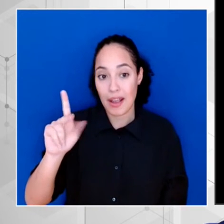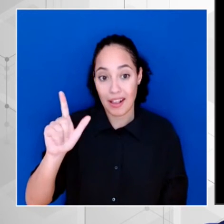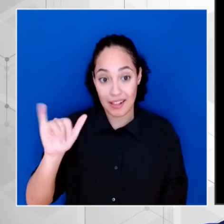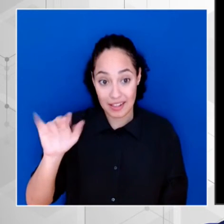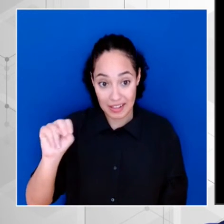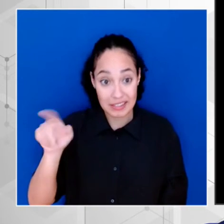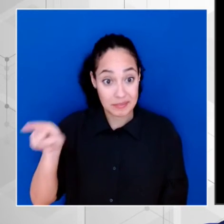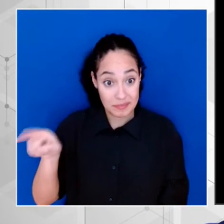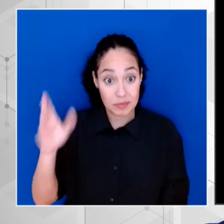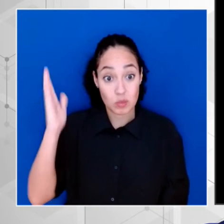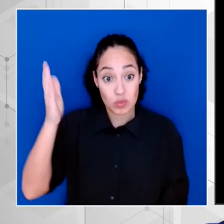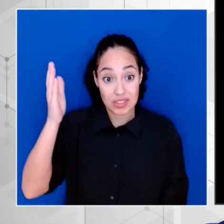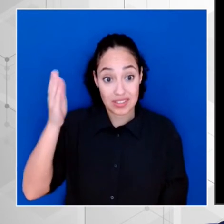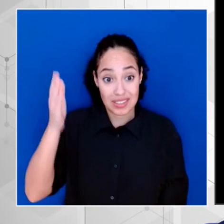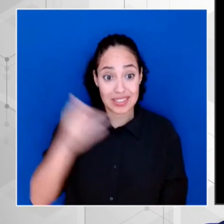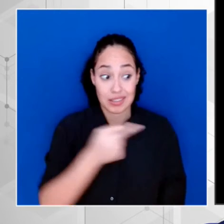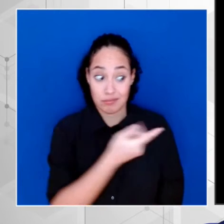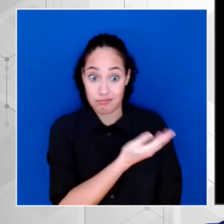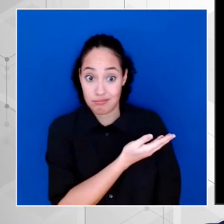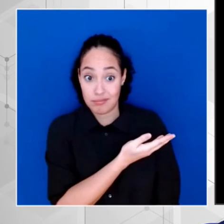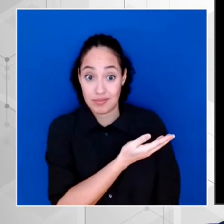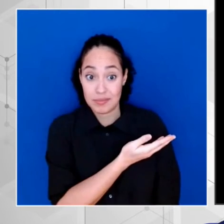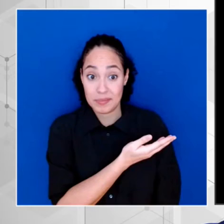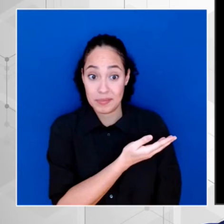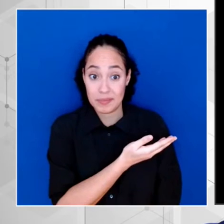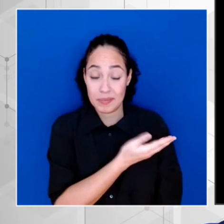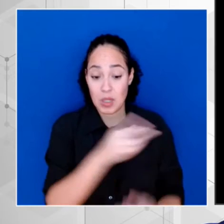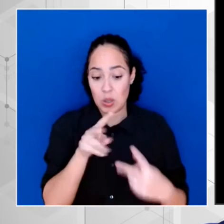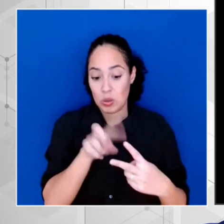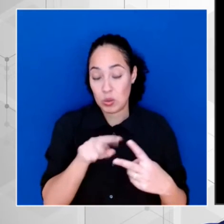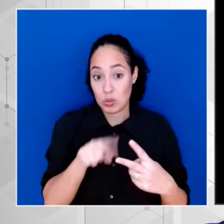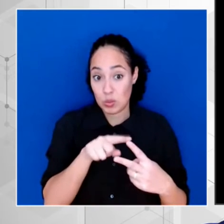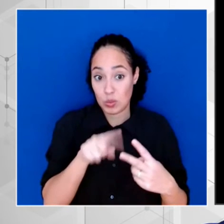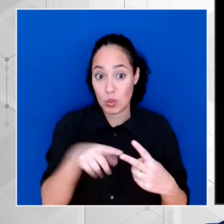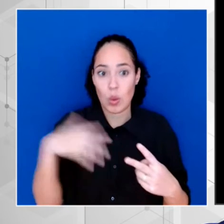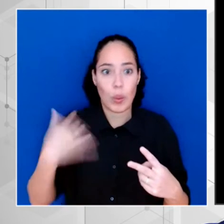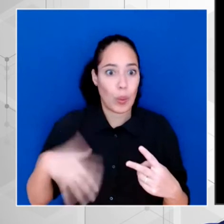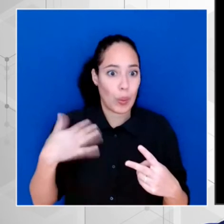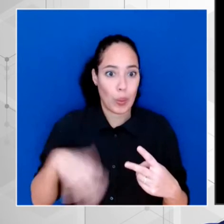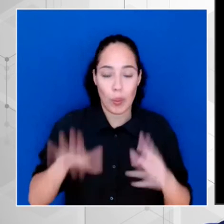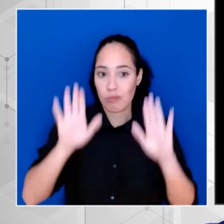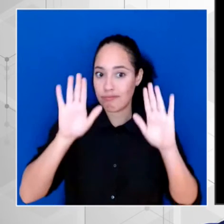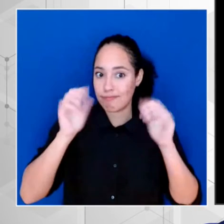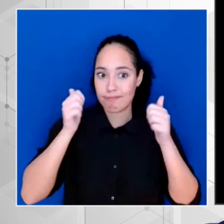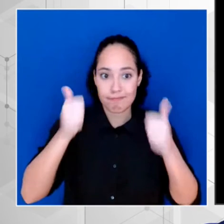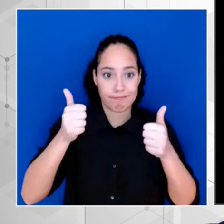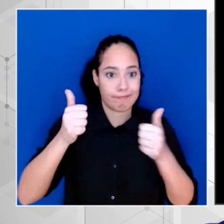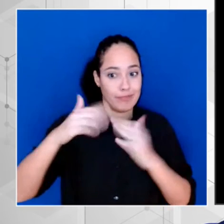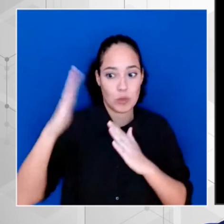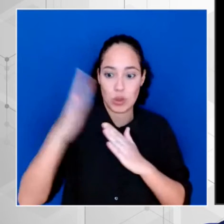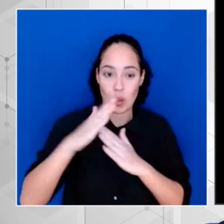lot. Check out these awesome people. I'm sorry, excuse me. So check them out.